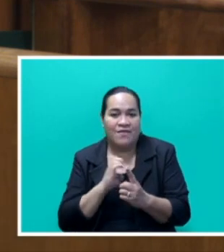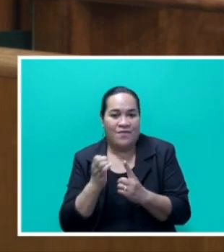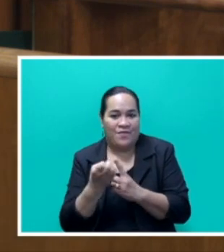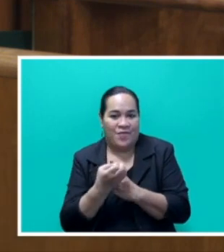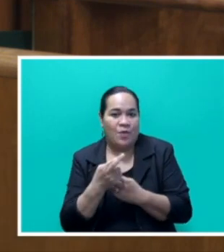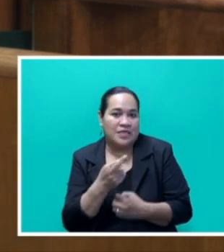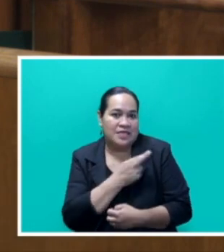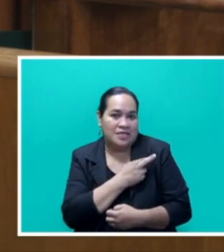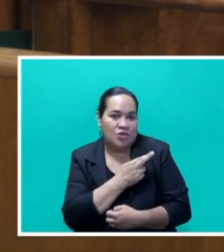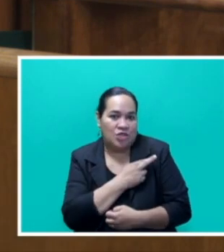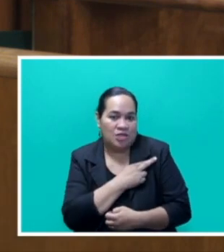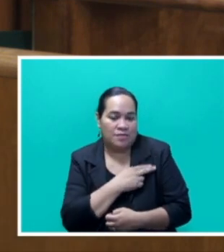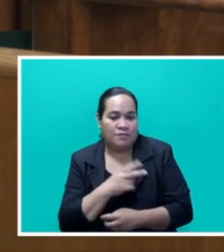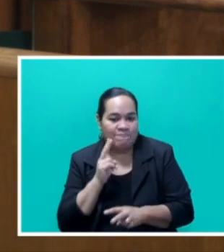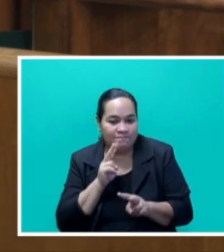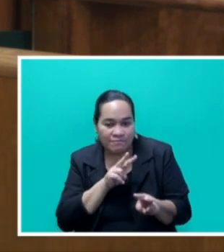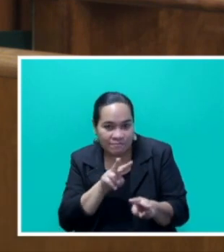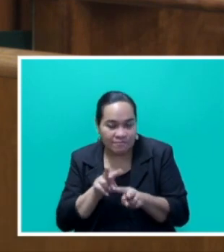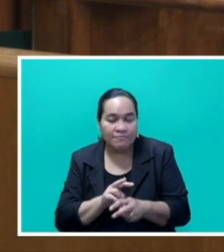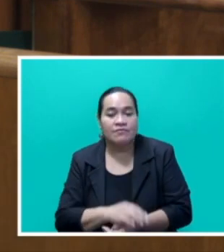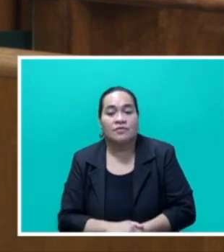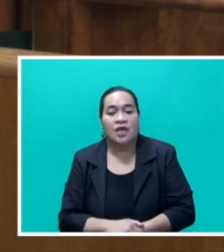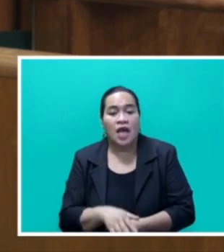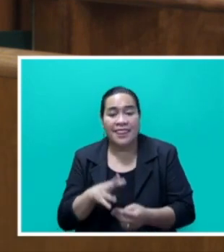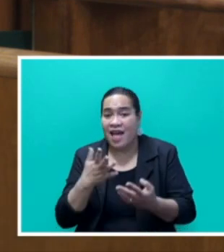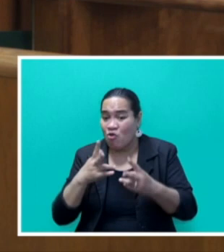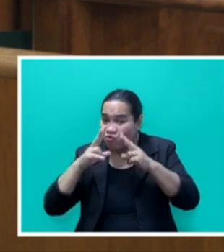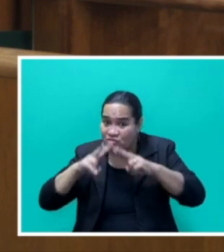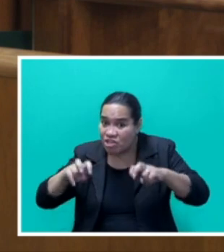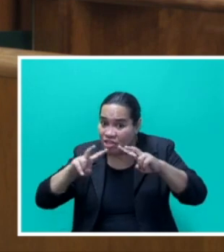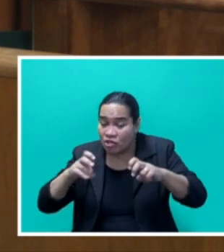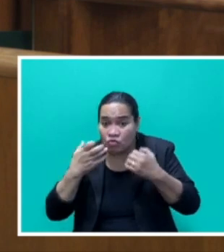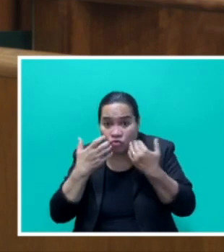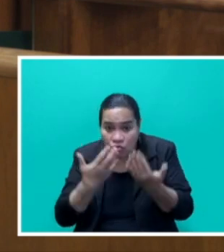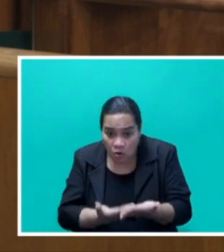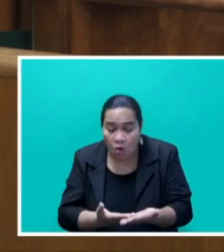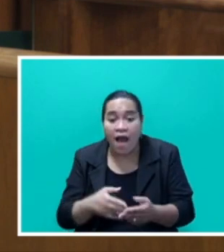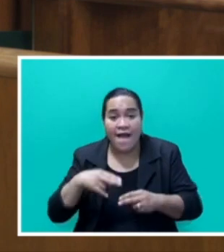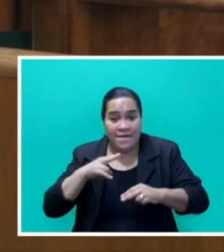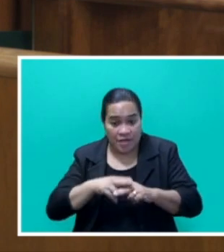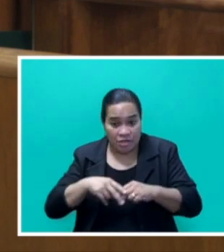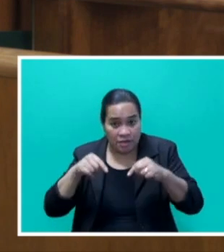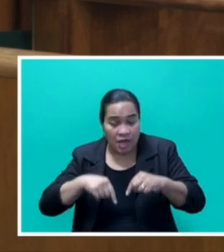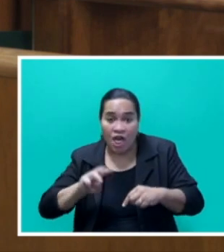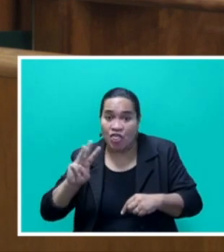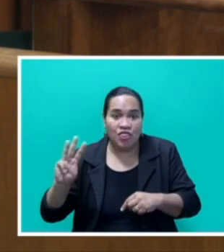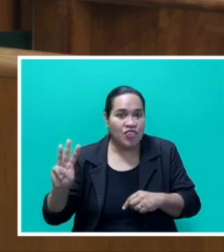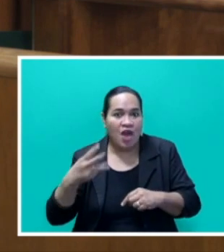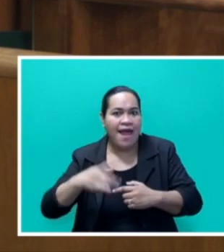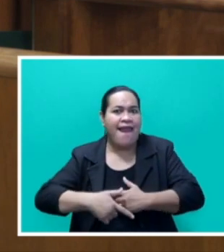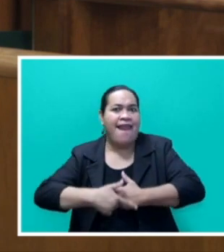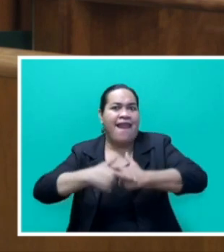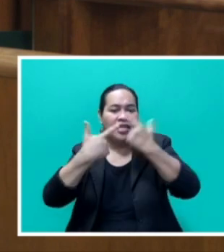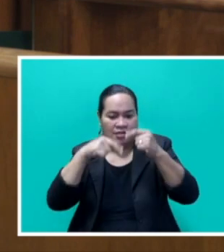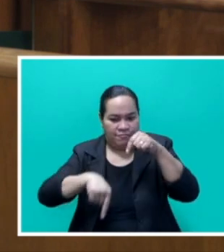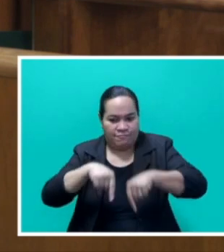stewardship. Mr. Speaker, research indicates that Fiji has the third largest mangrove forest